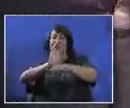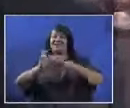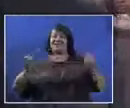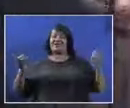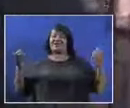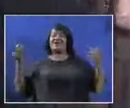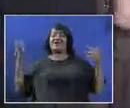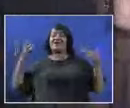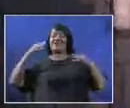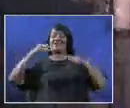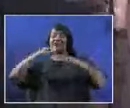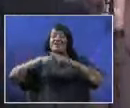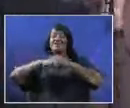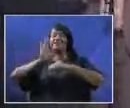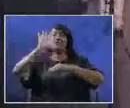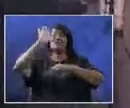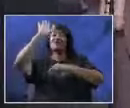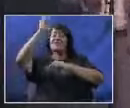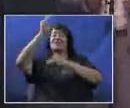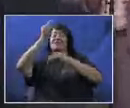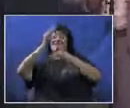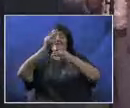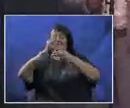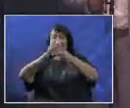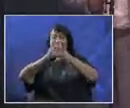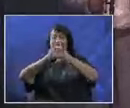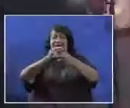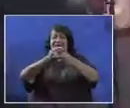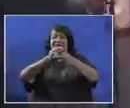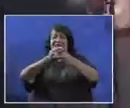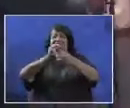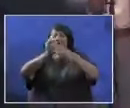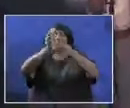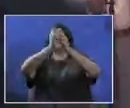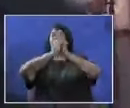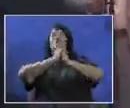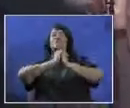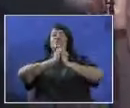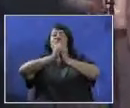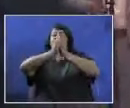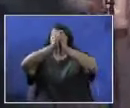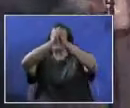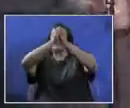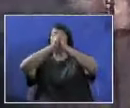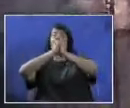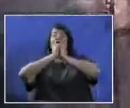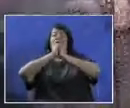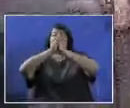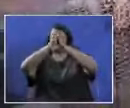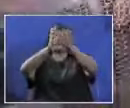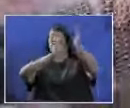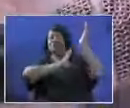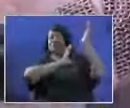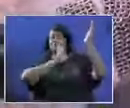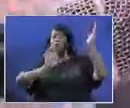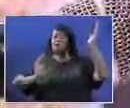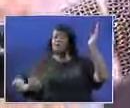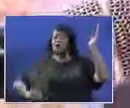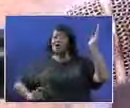gather in his name, the name of Jesus, the strong tower, the righteous run in and they are